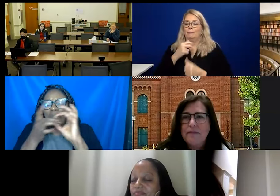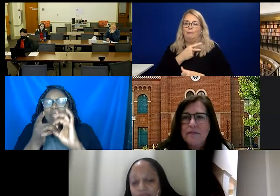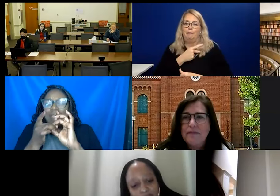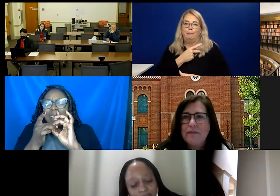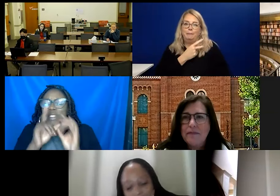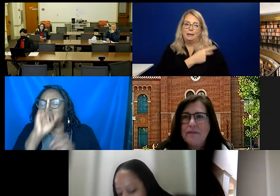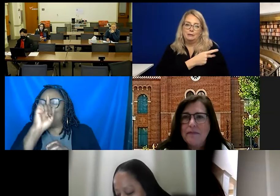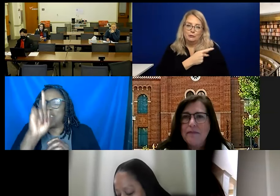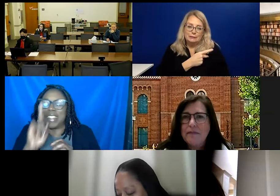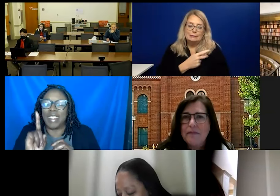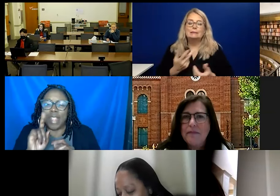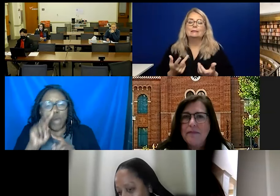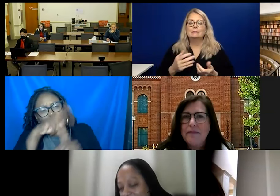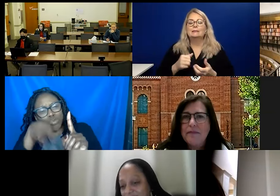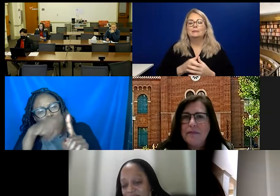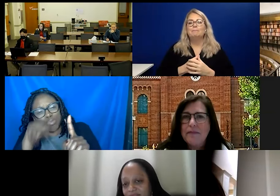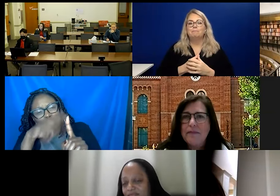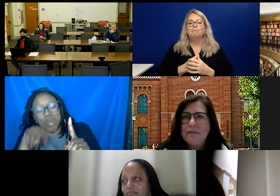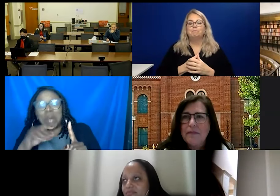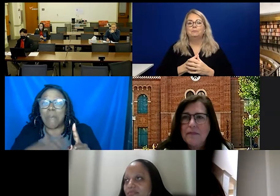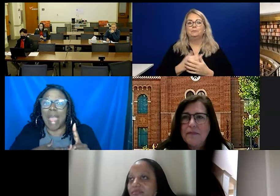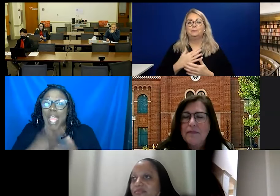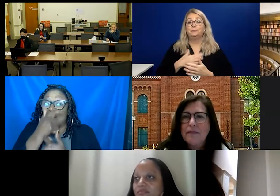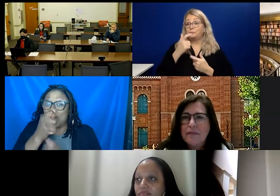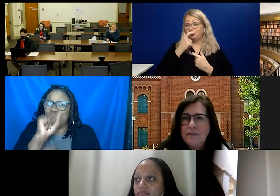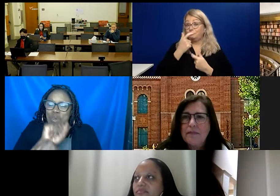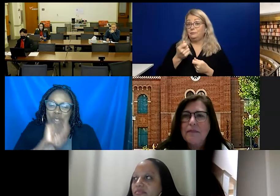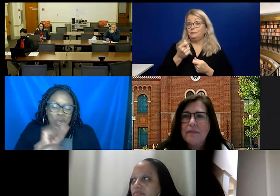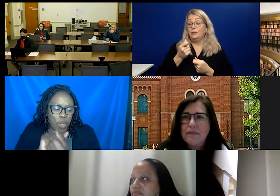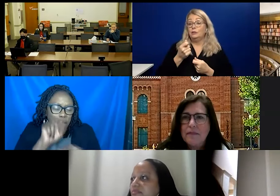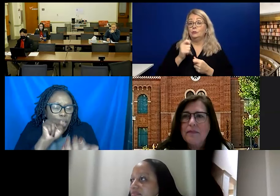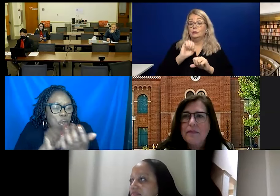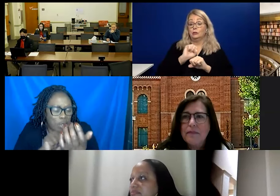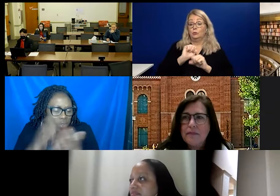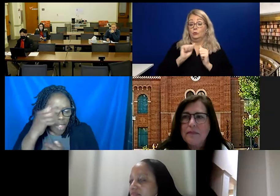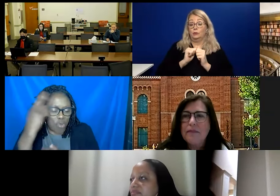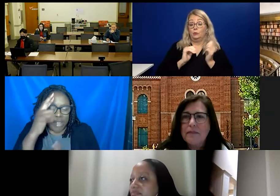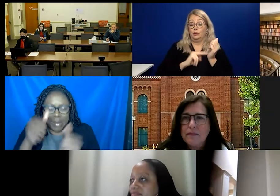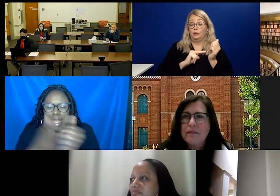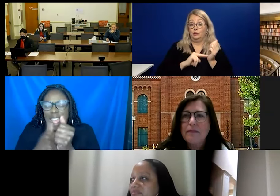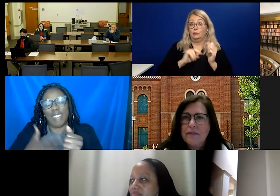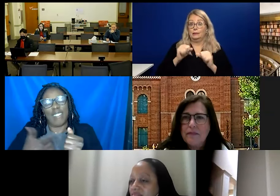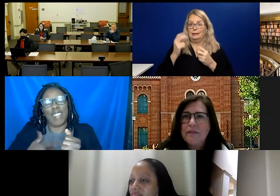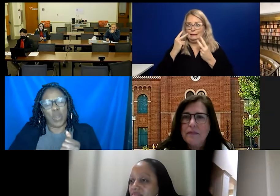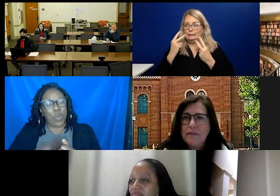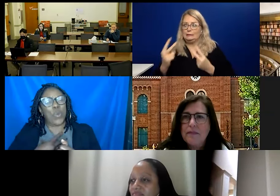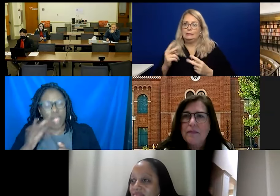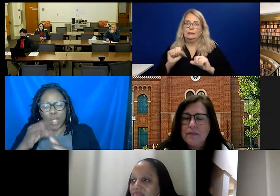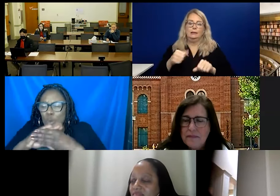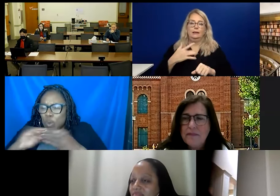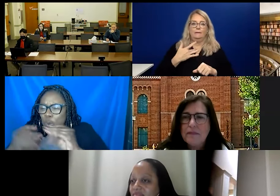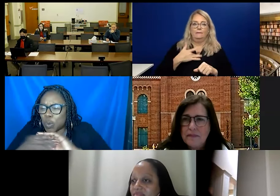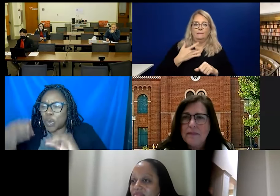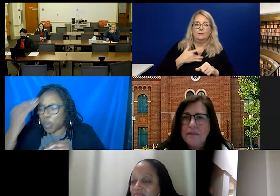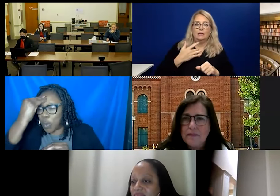the observations and my interest in working with nurses, because I could see it, I could feel it, right? Their stories,